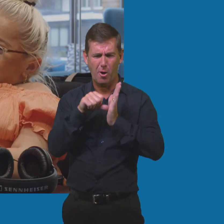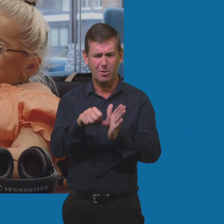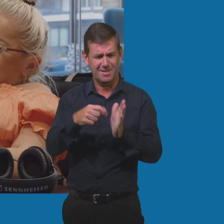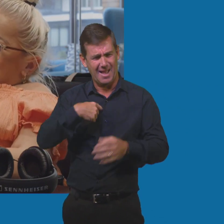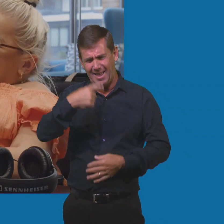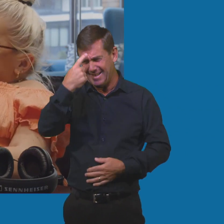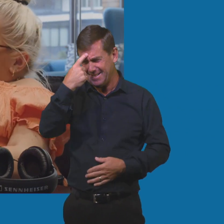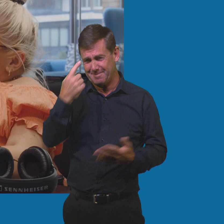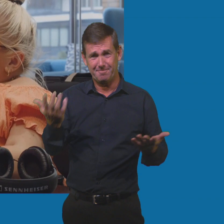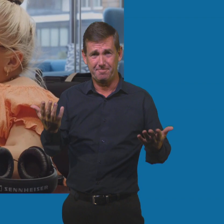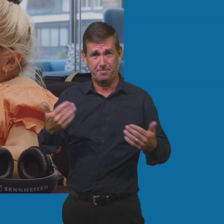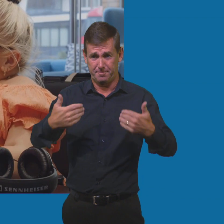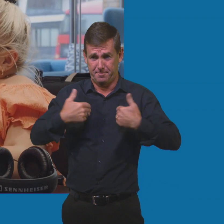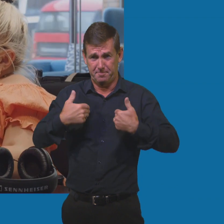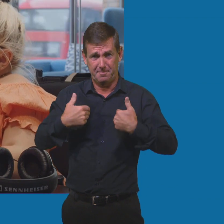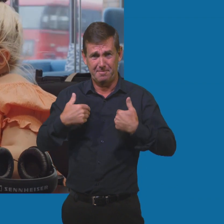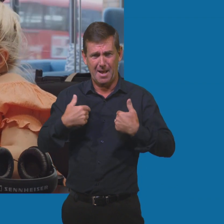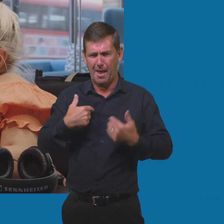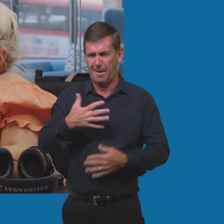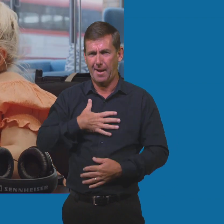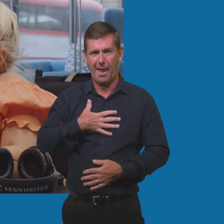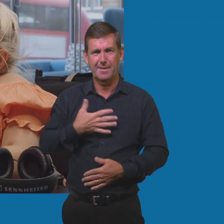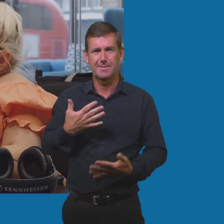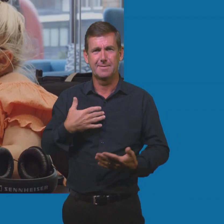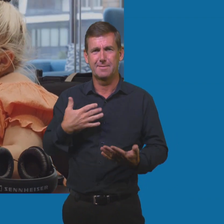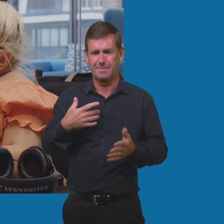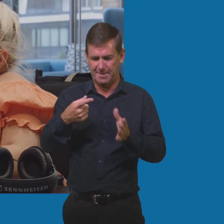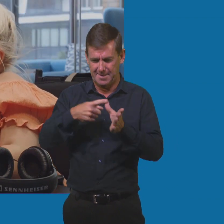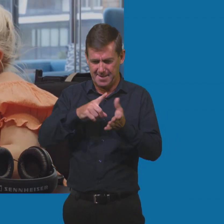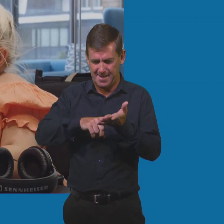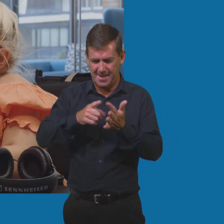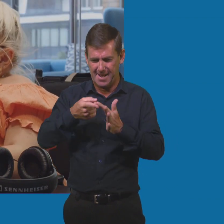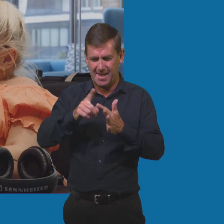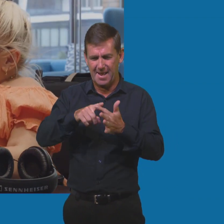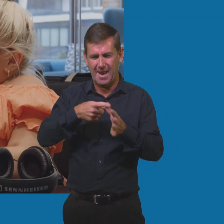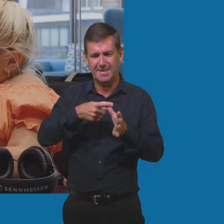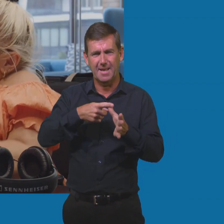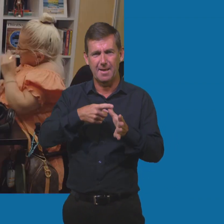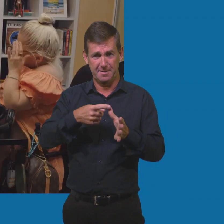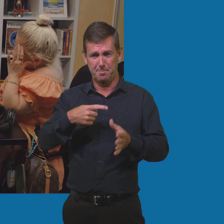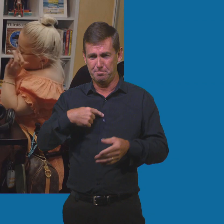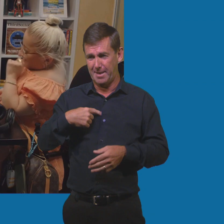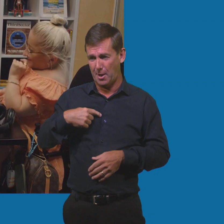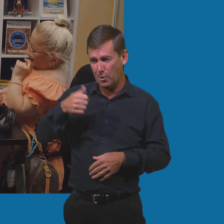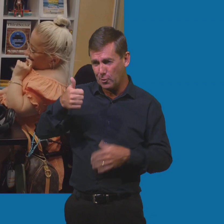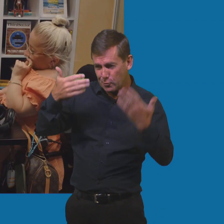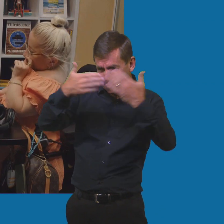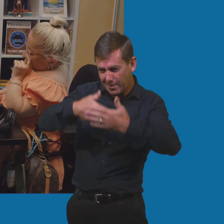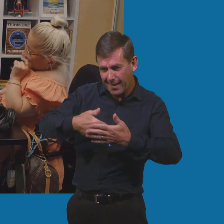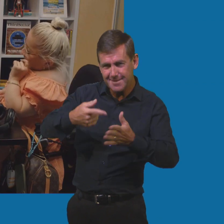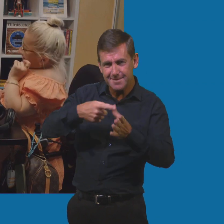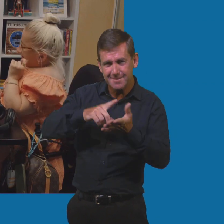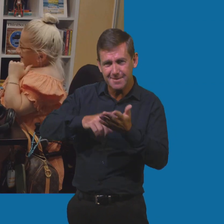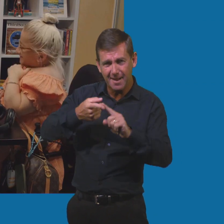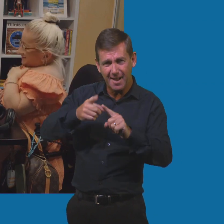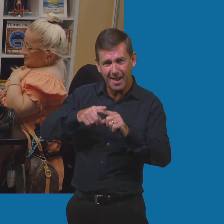even just I quite like having like an Alexa. I say good night to my Alexa. Do you do that? Is that really sad? I